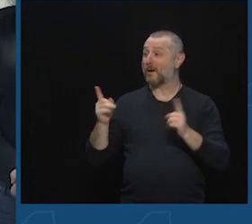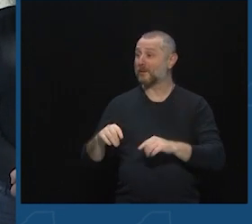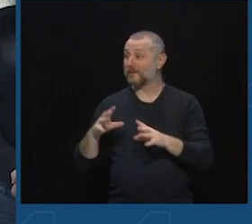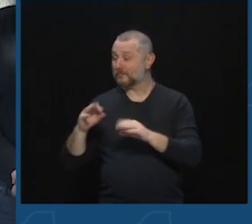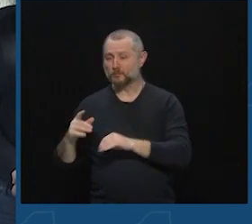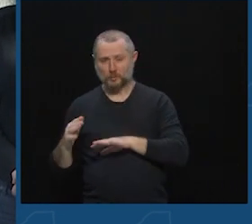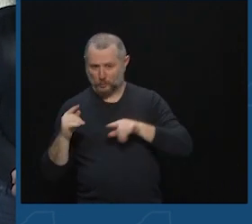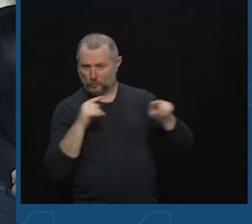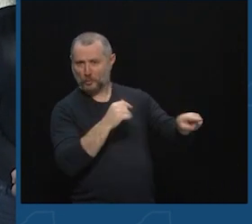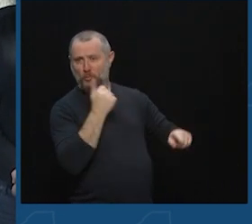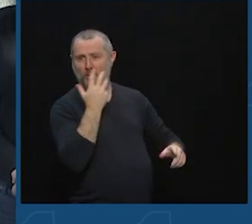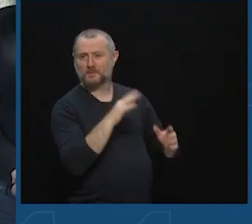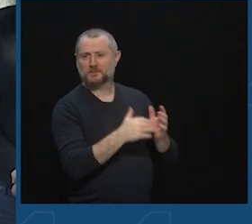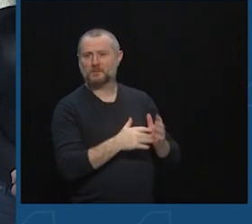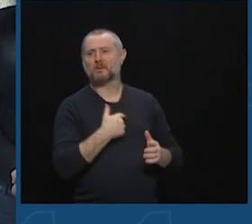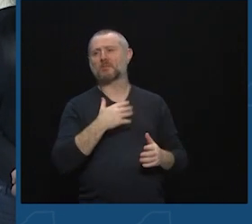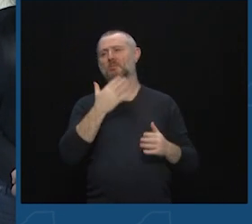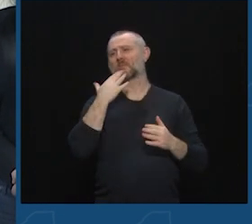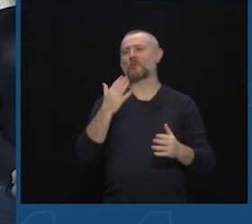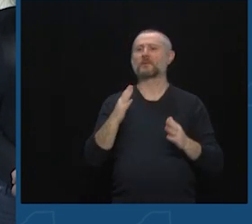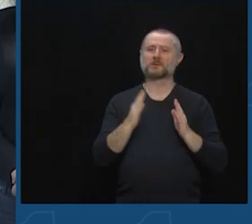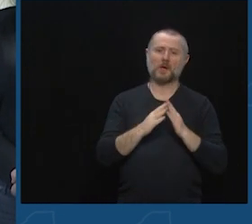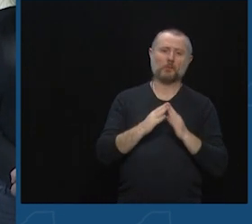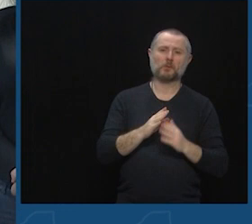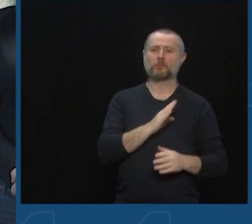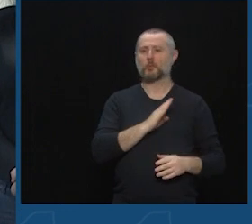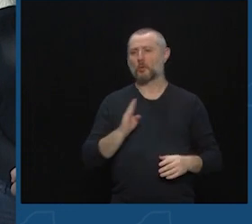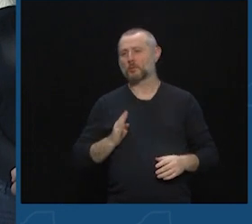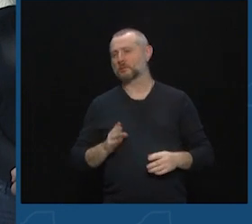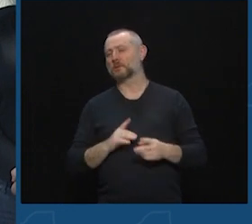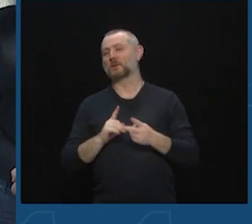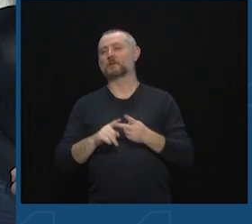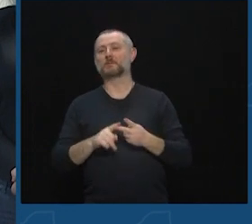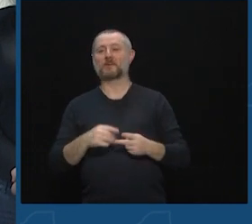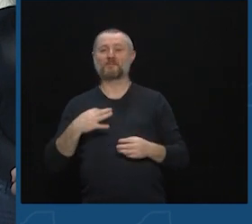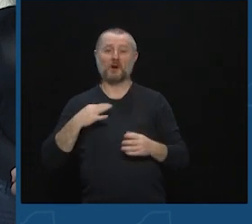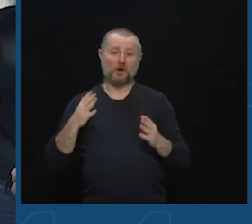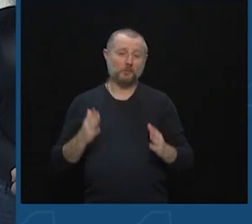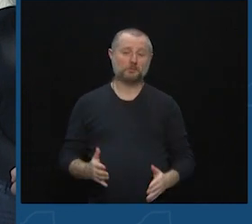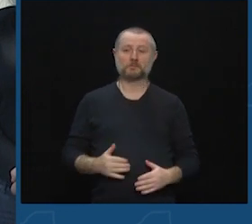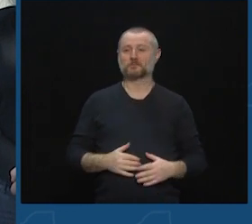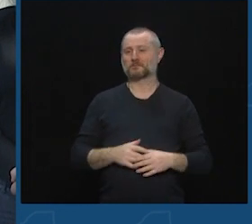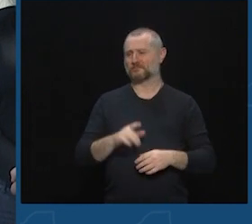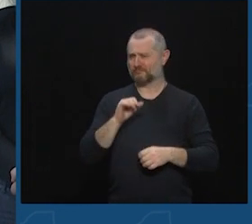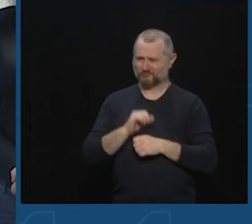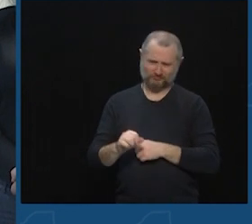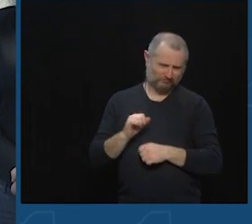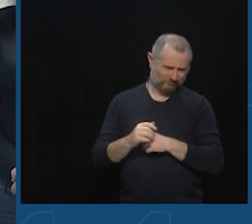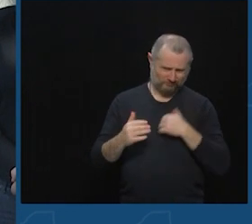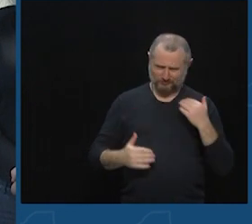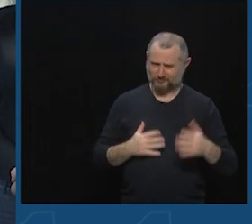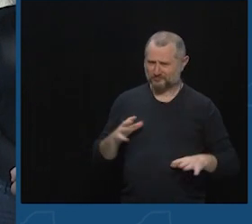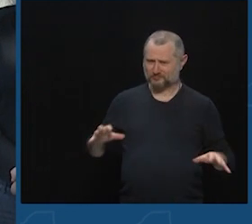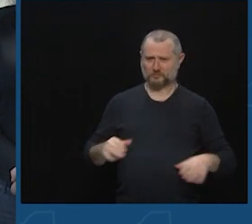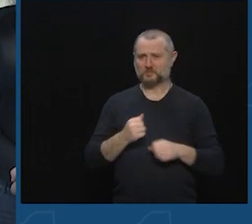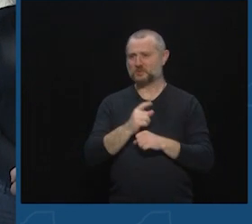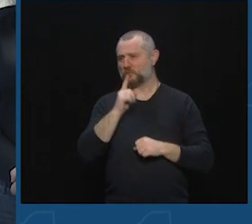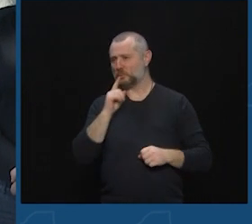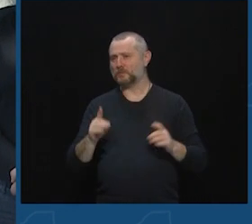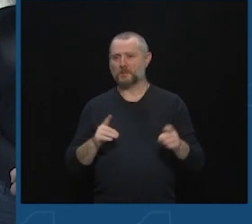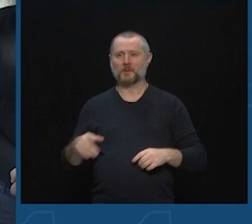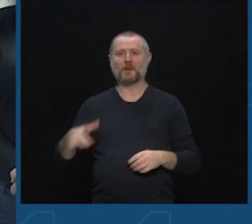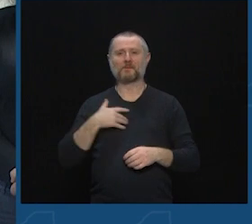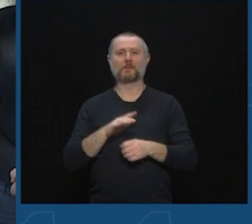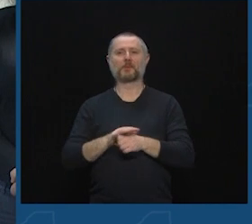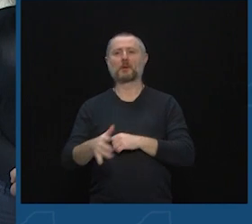board members, to the community volunteers who have themselves been sleeping in the shelters, making sure that people have the resources